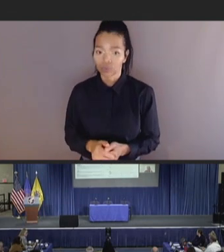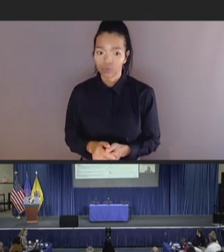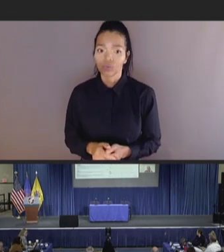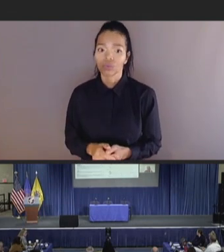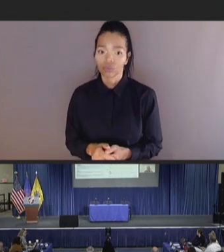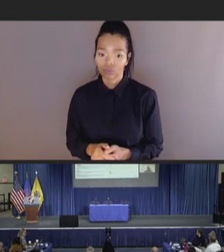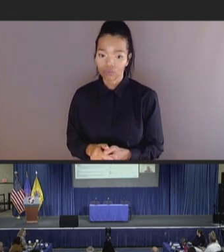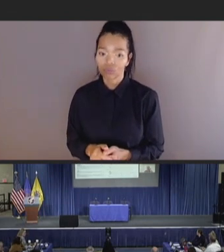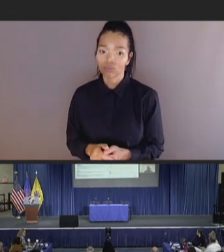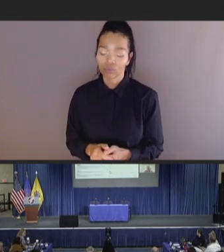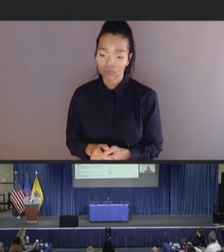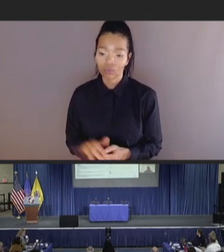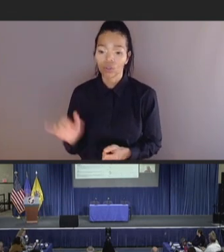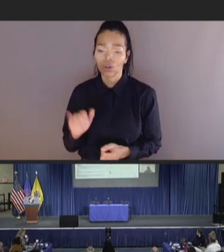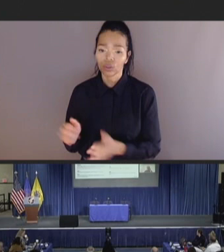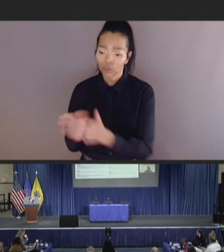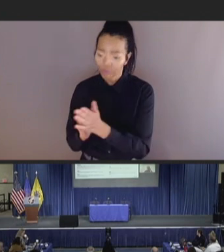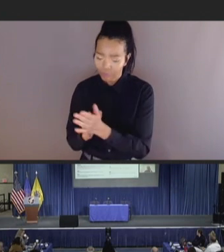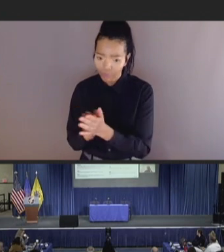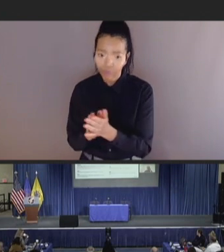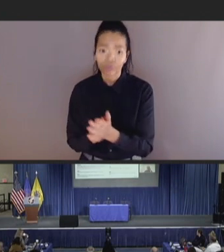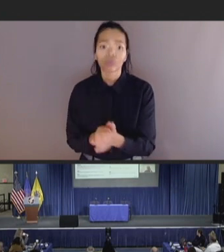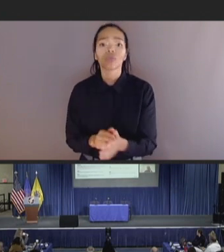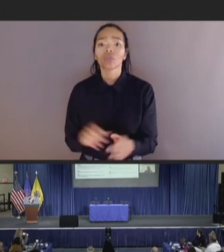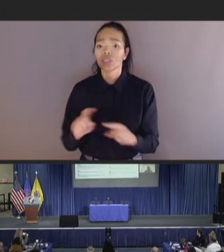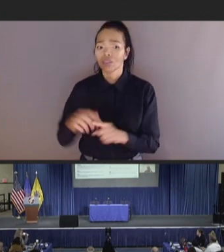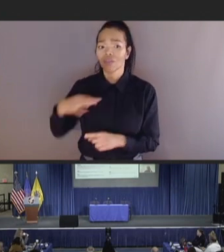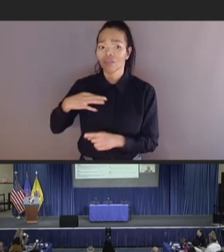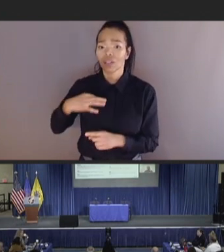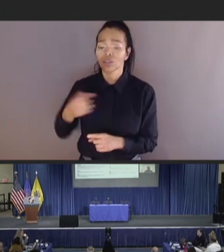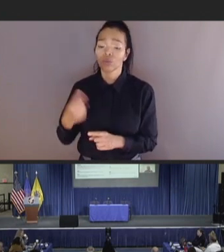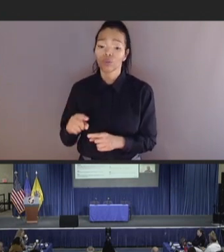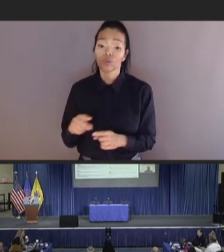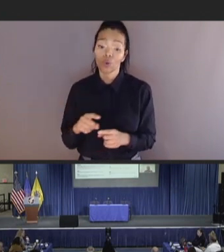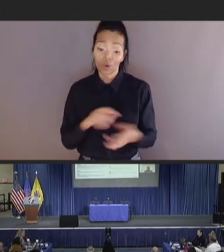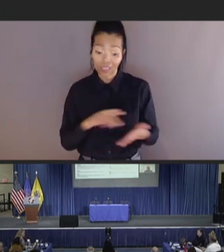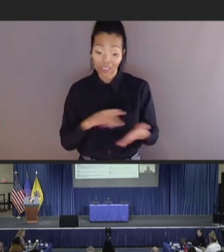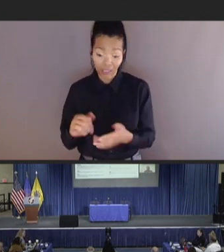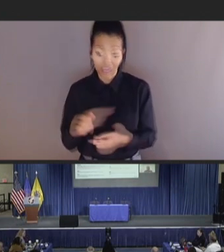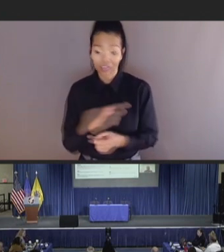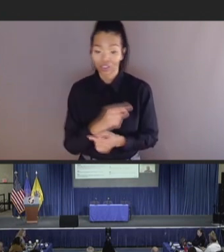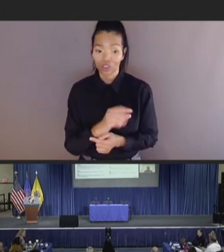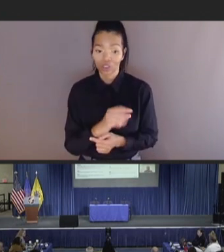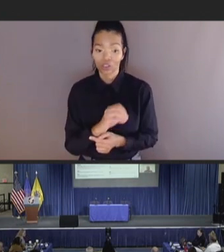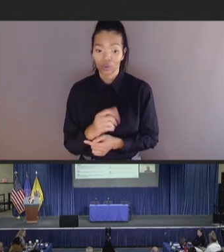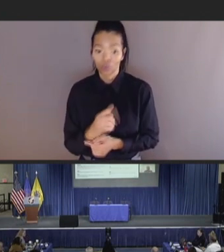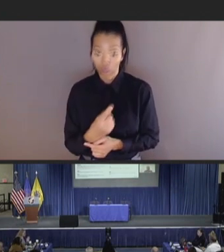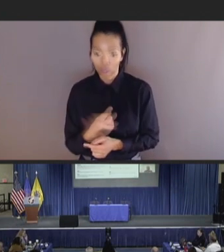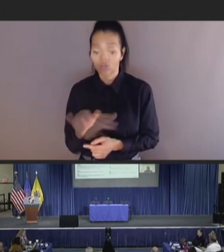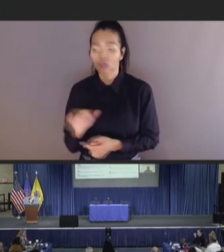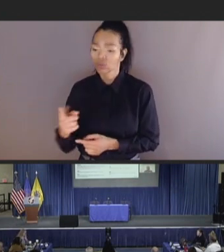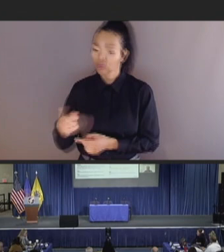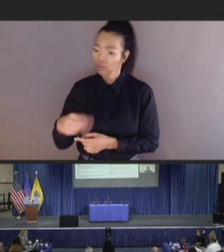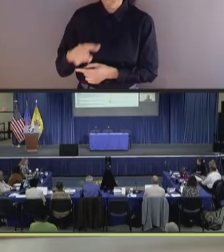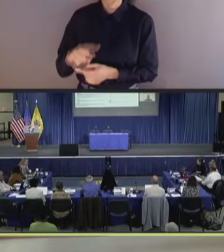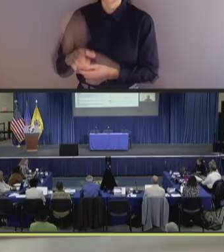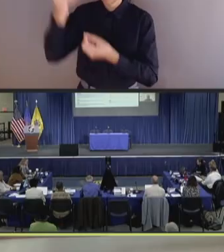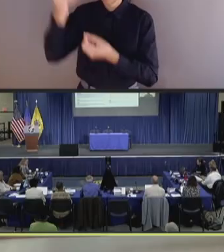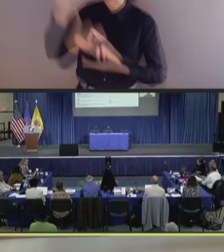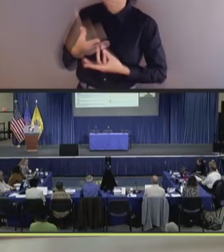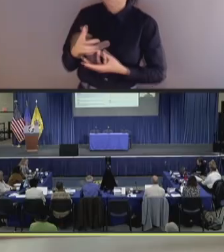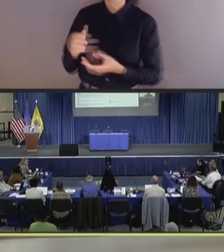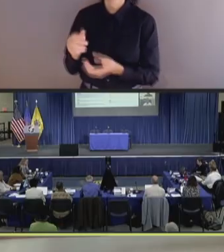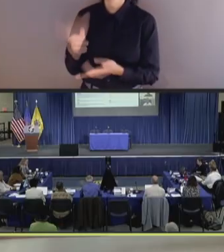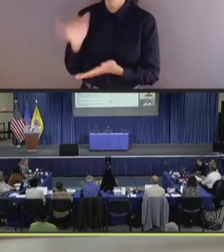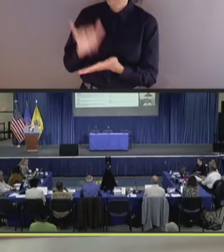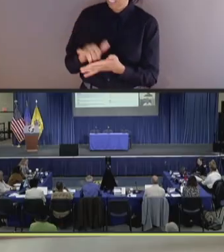and I just want to acknowledge the study volunteers for G001 and all the many, many people that contributed to that clinical data. And I'll stop there and say thank